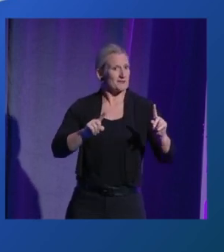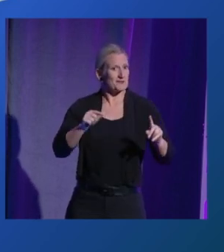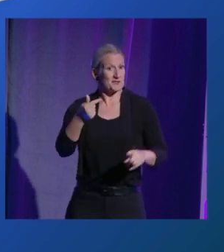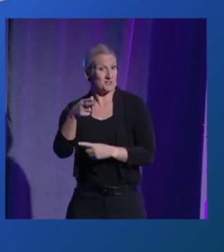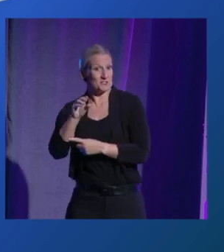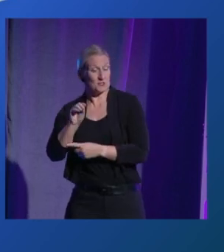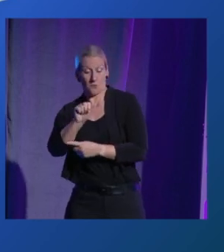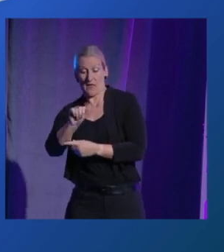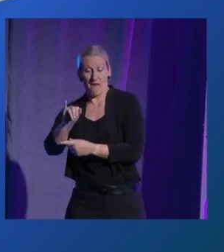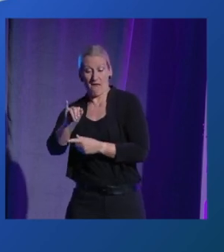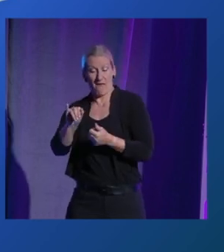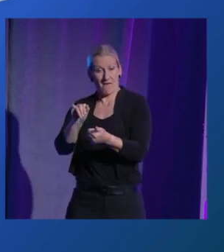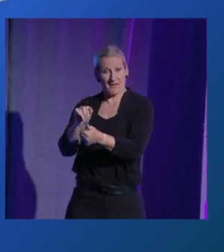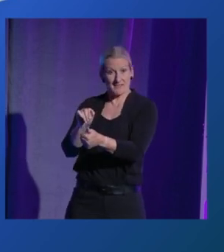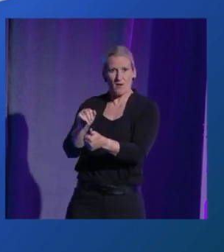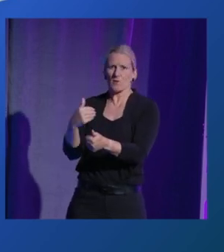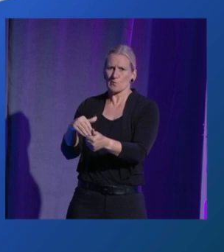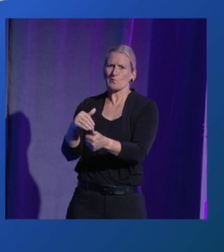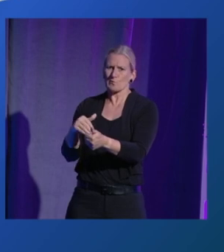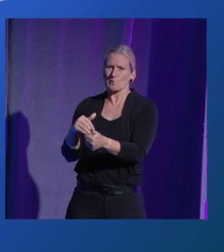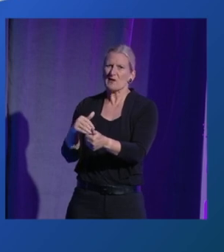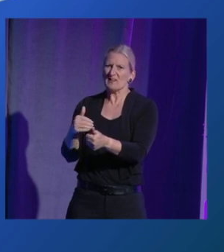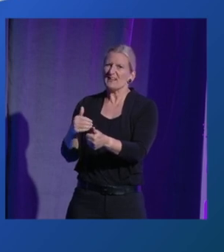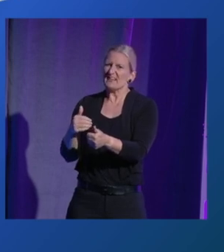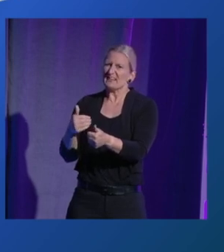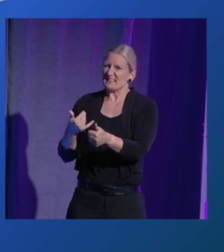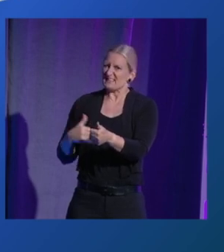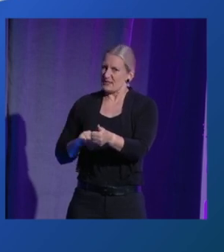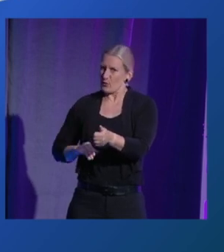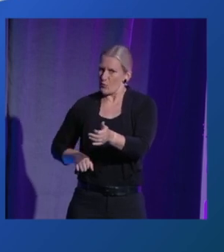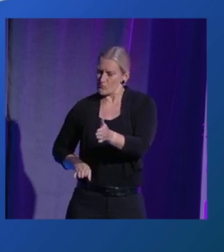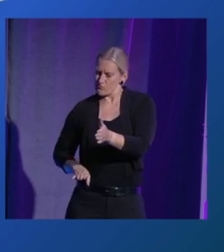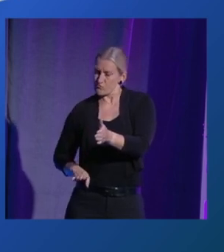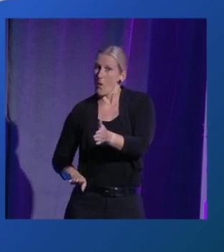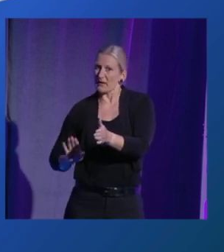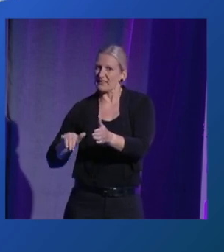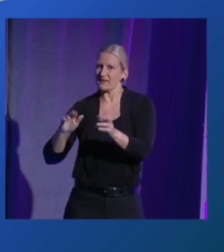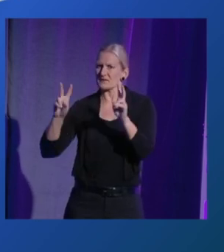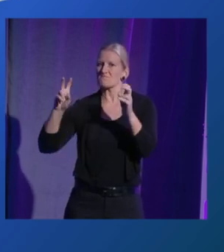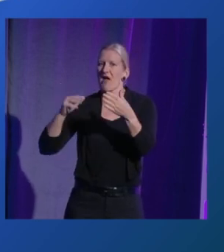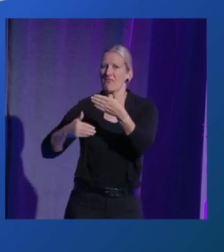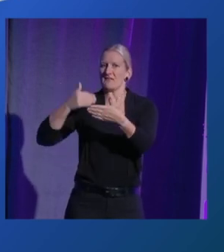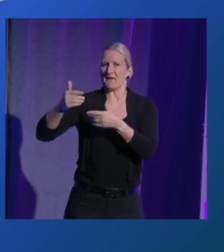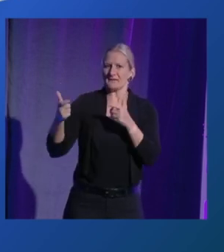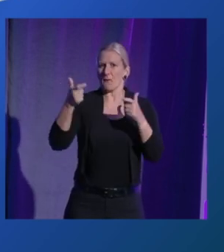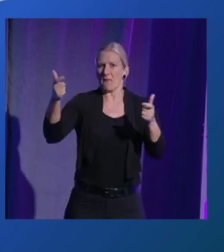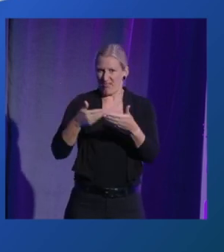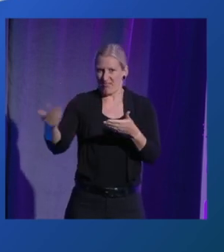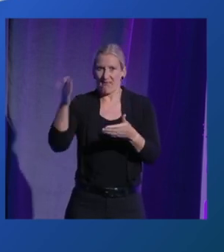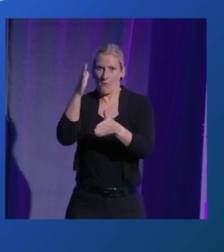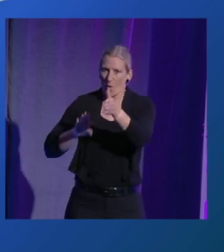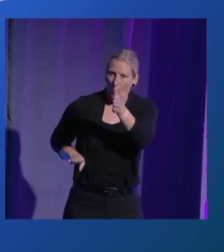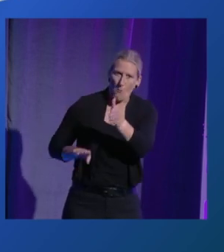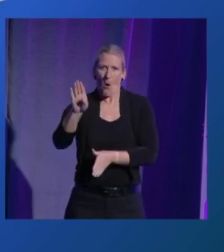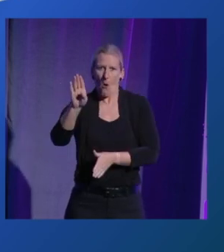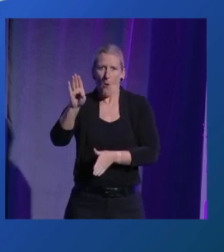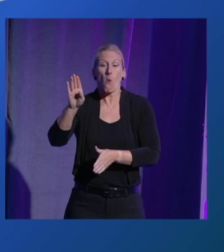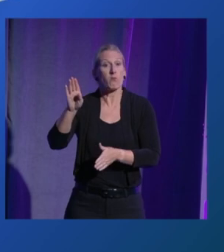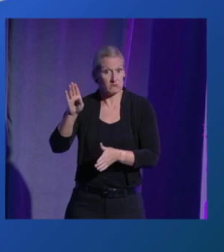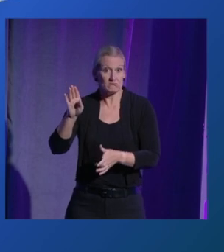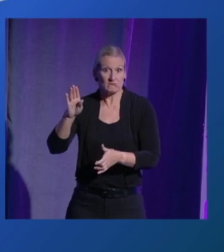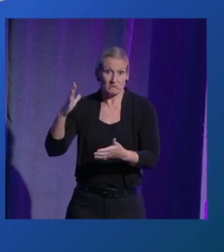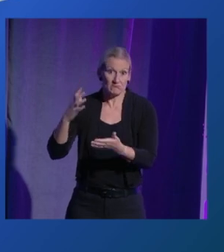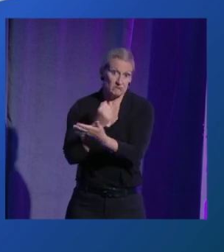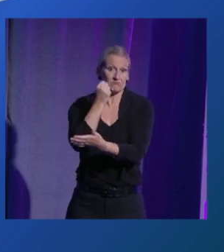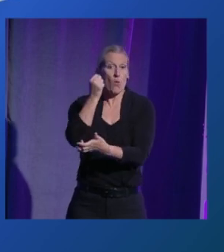my view is still the rising star uh the next big thing in technological developments because the foundation